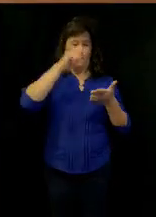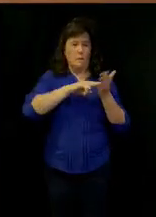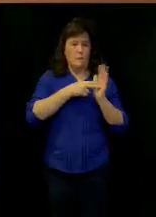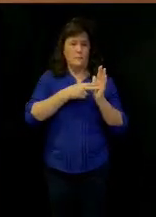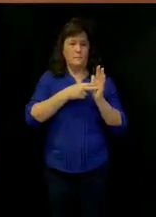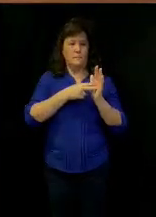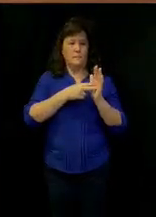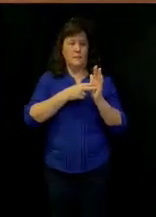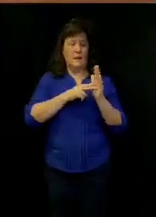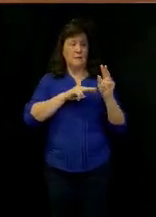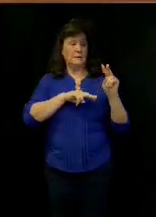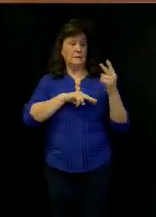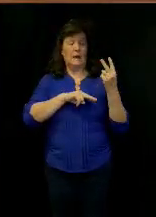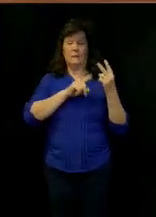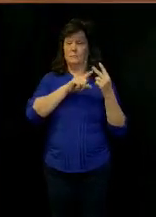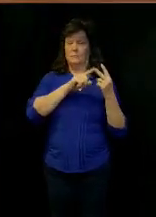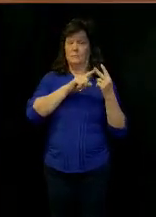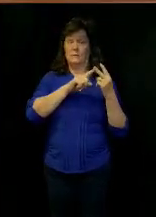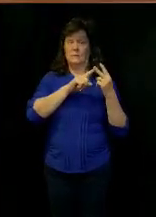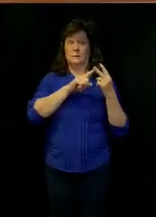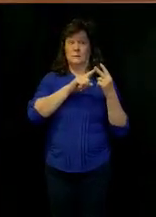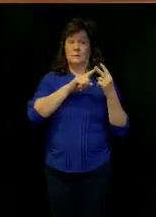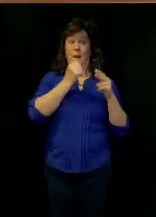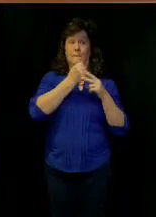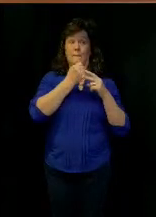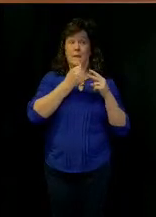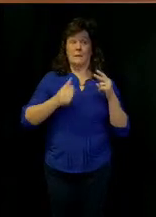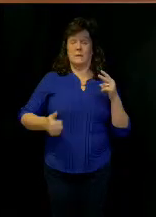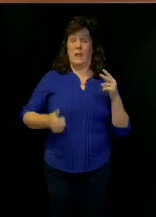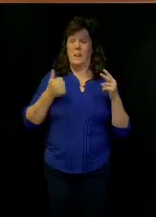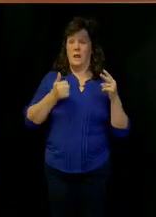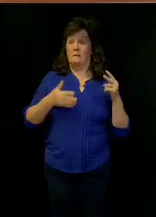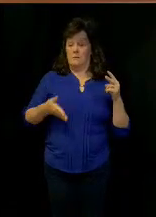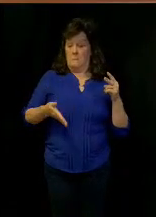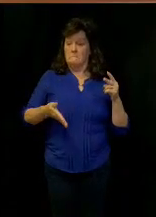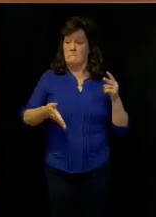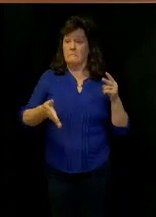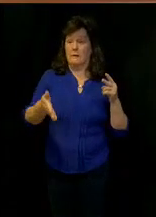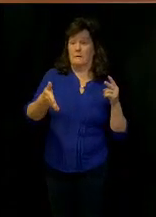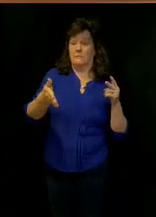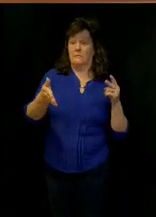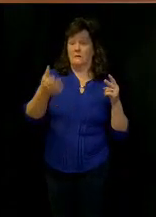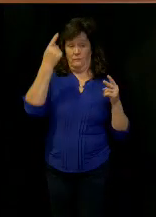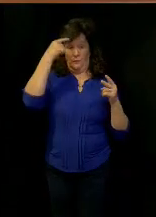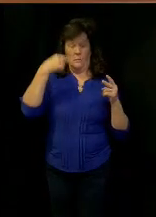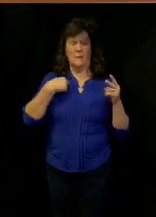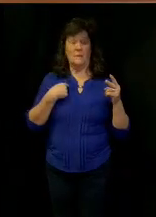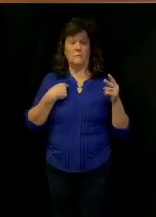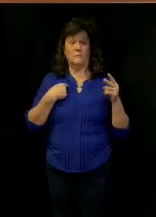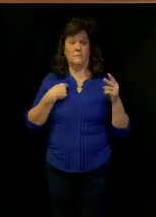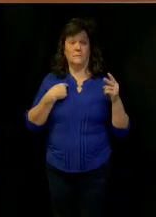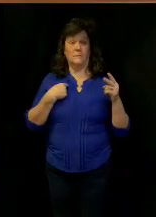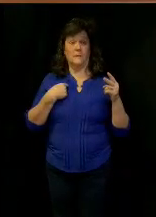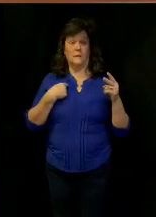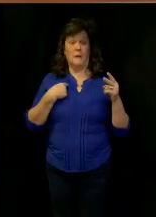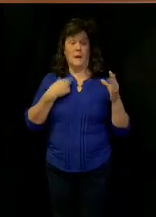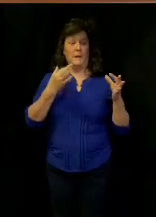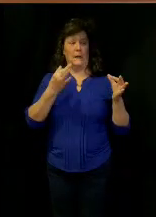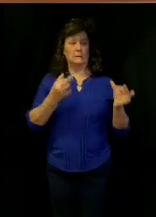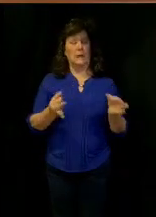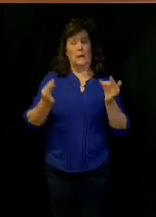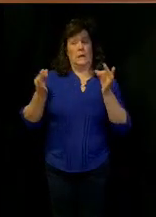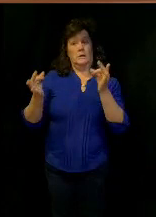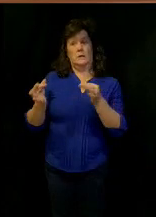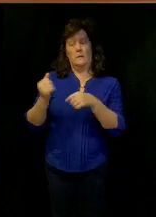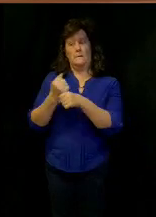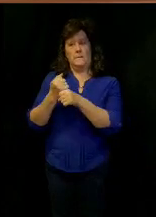two, it sets life course. It sets life's course for me. Many decisions that you and I are